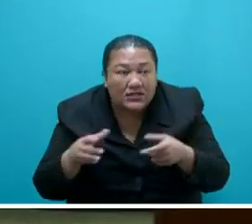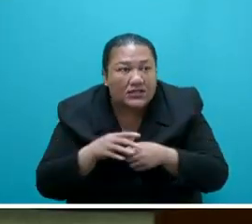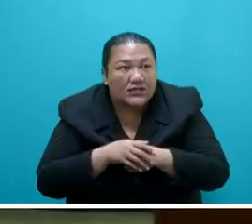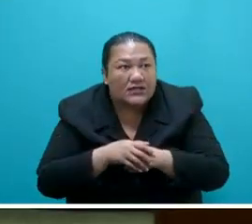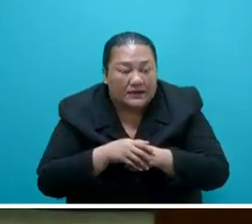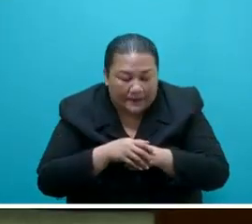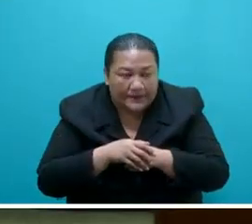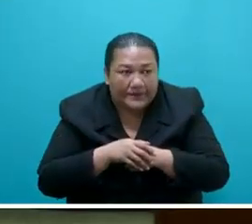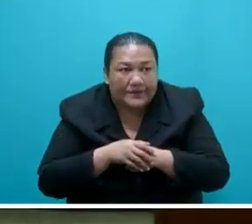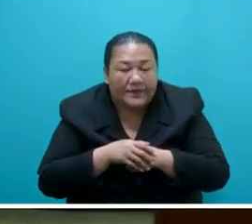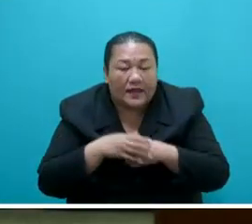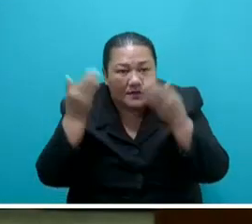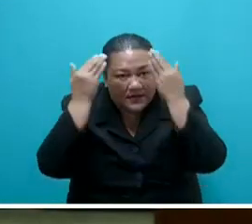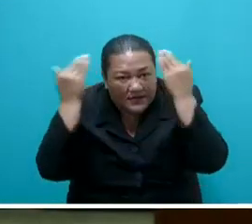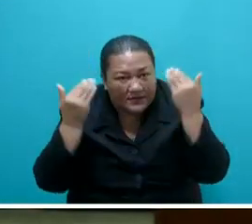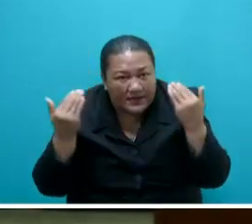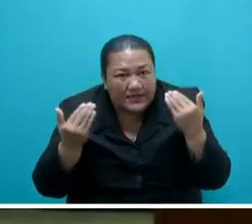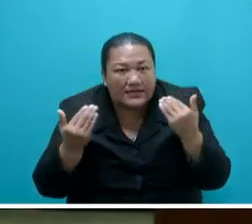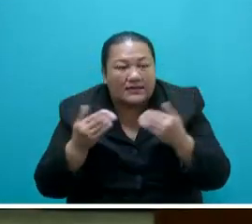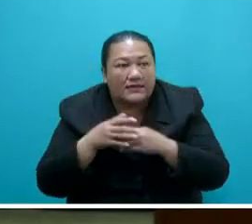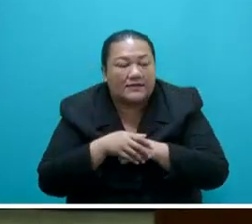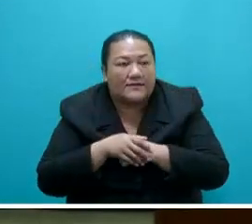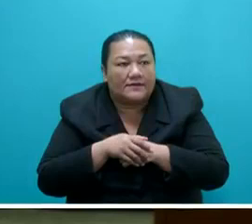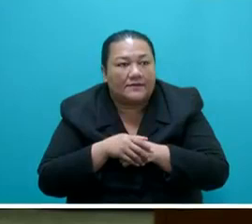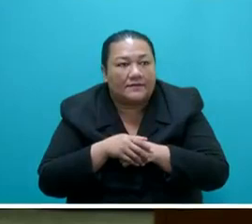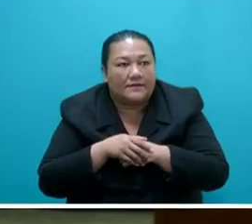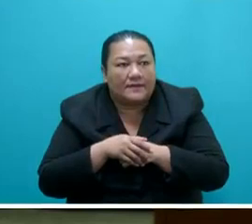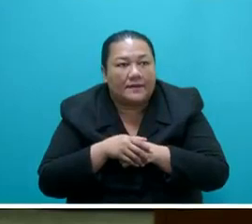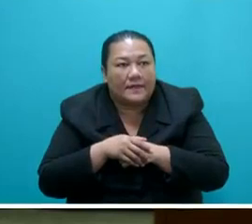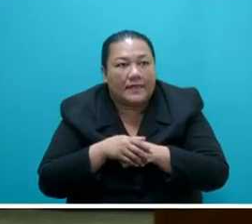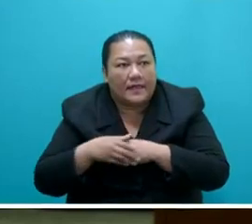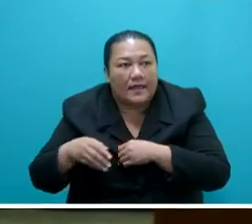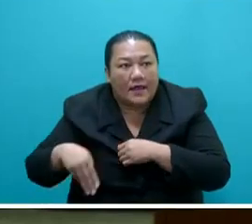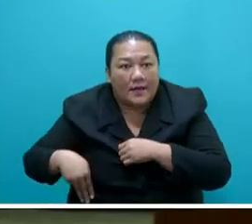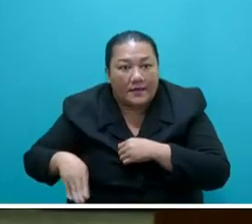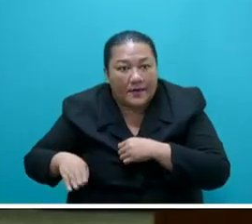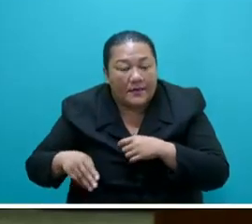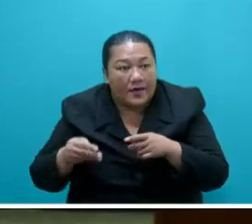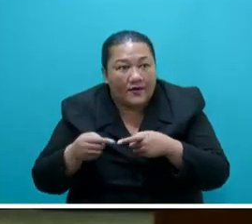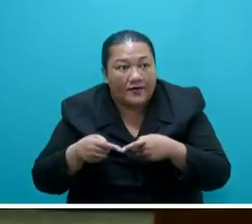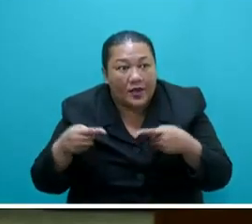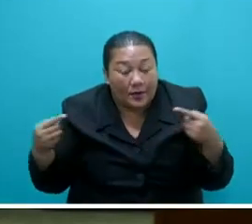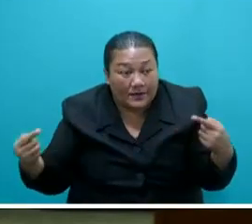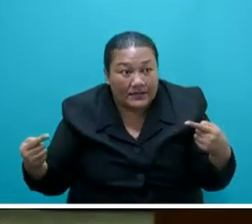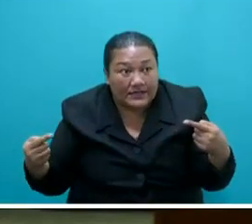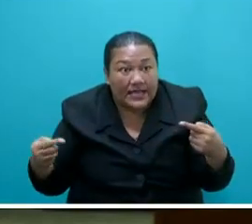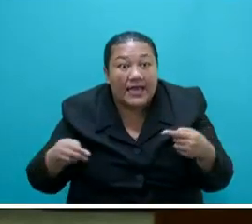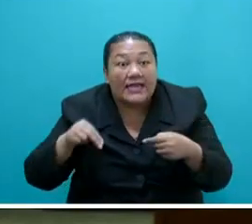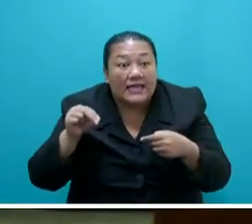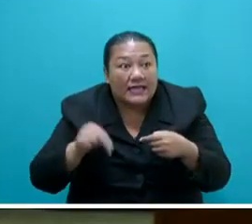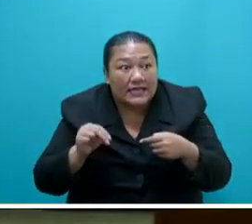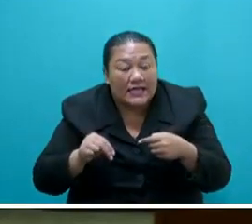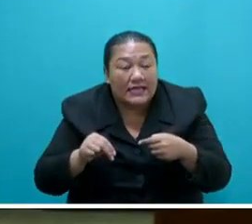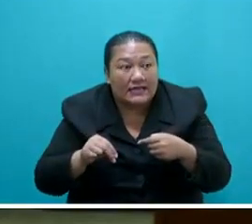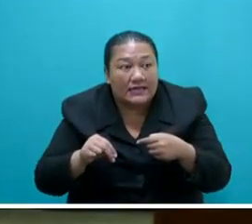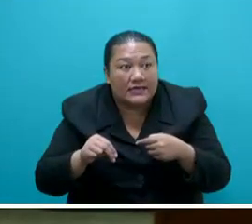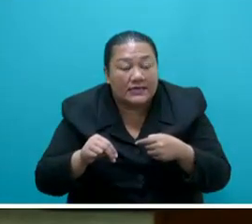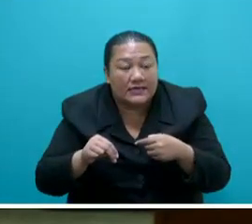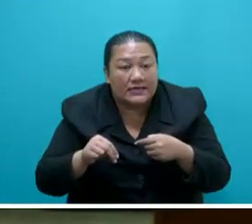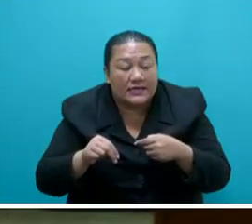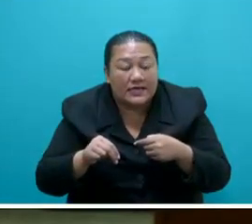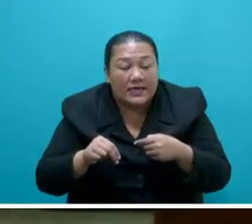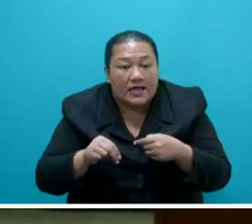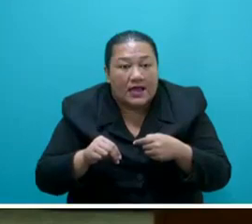Mr. Speaker, Order. Mr. Speaker, the members of the opposition need to come out from behind their fake pages on social